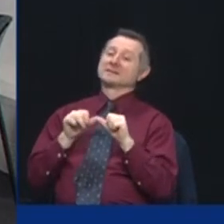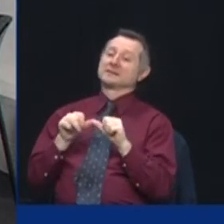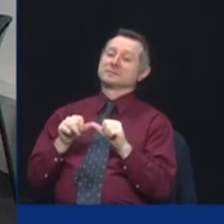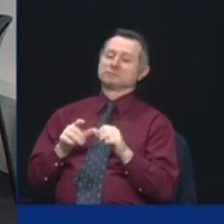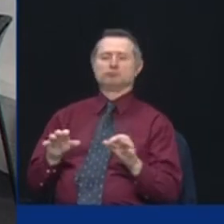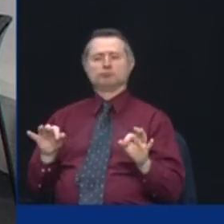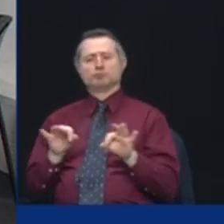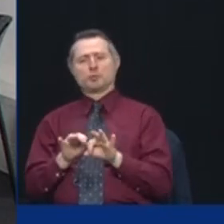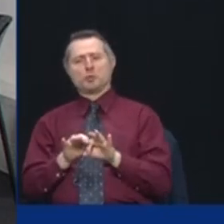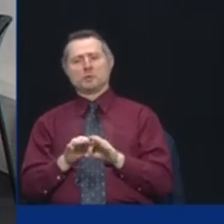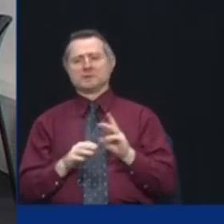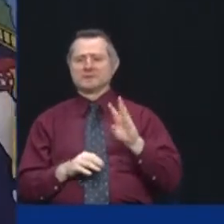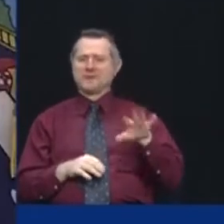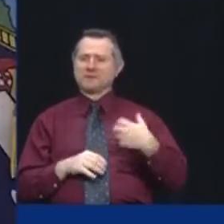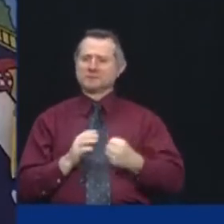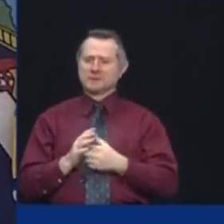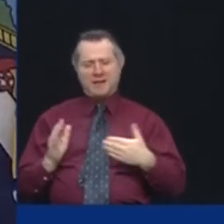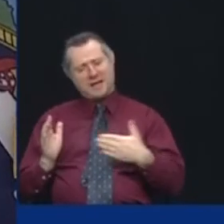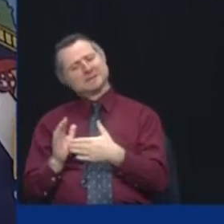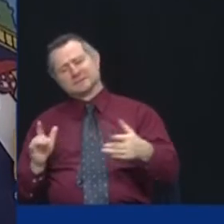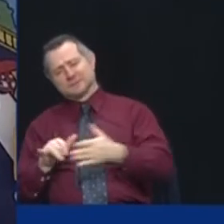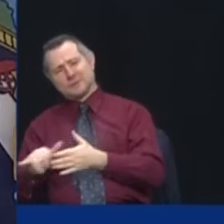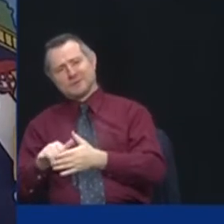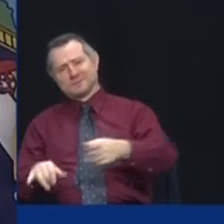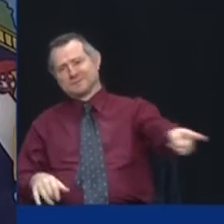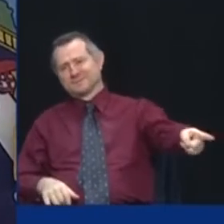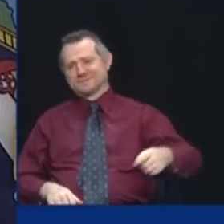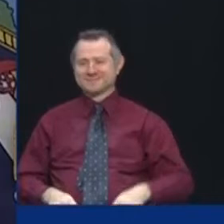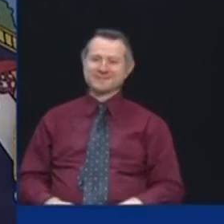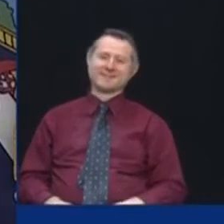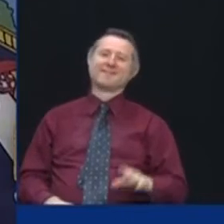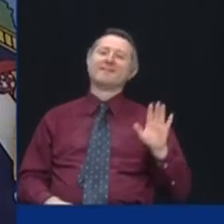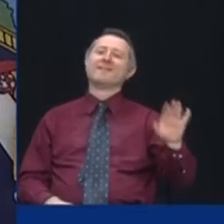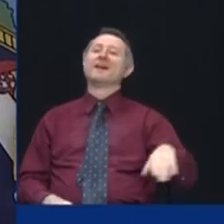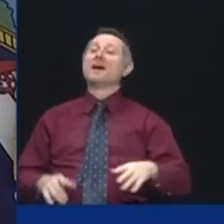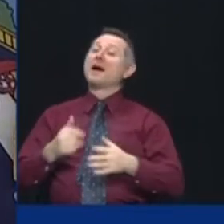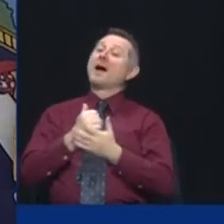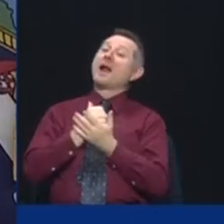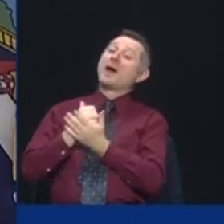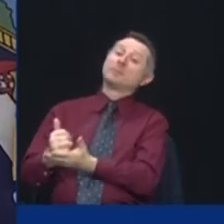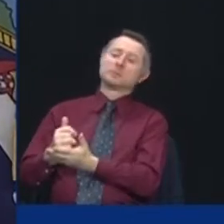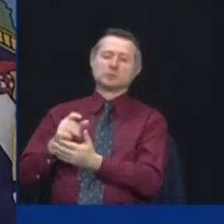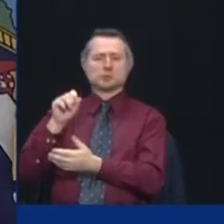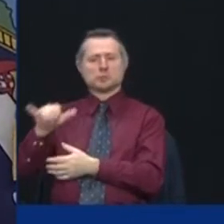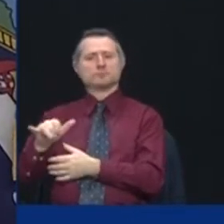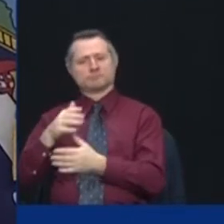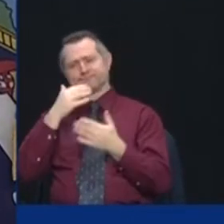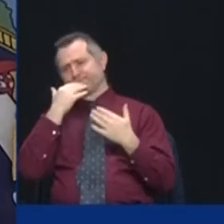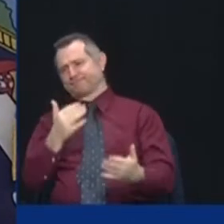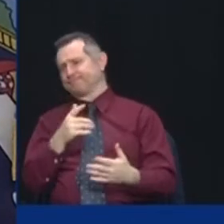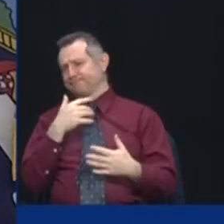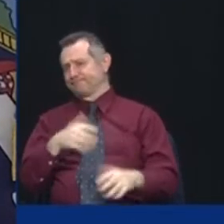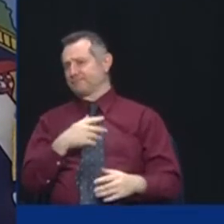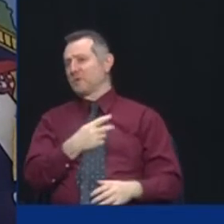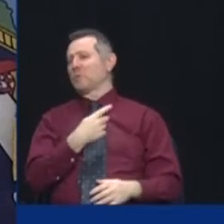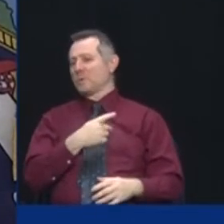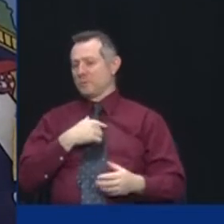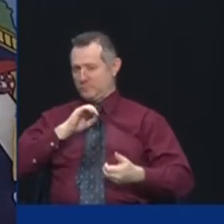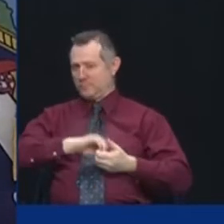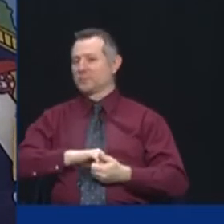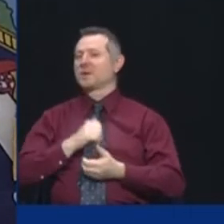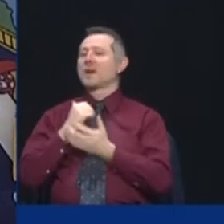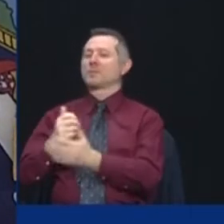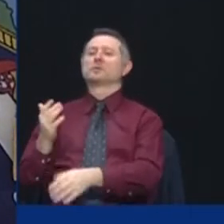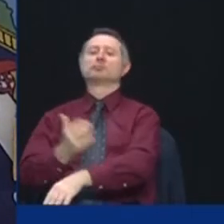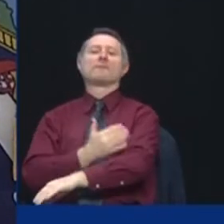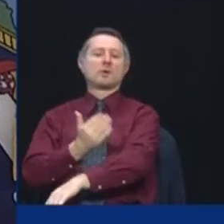in Syracuse. That's a big deal. We worked cooperatively on rebuilding a stadium up there, and it's very, very